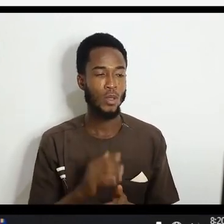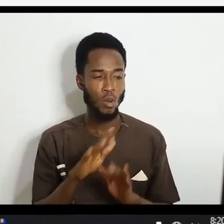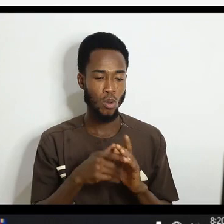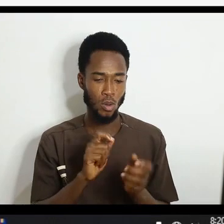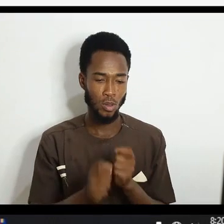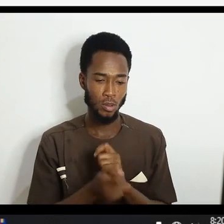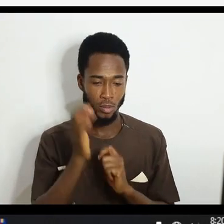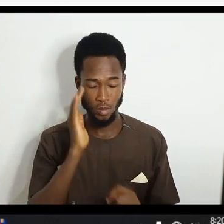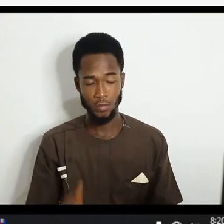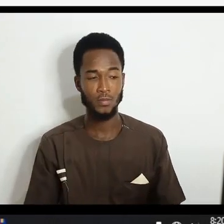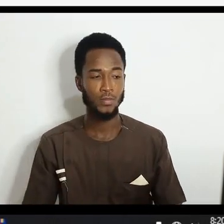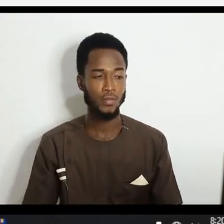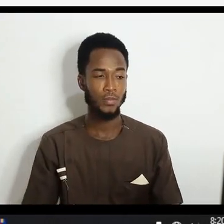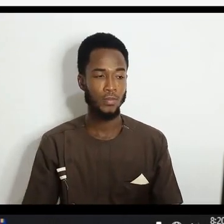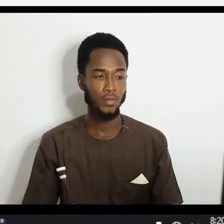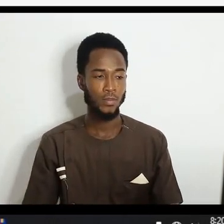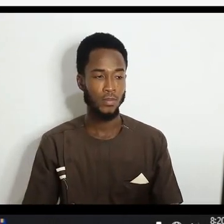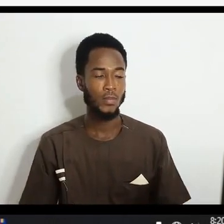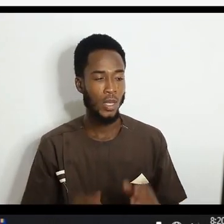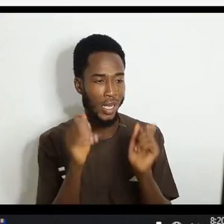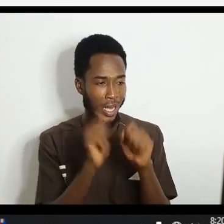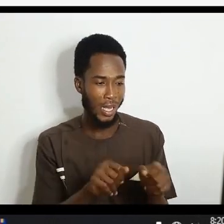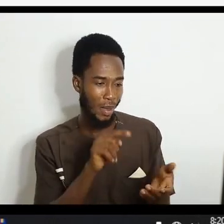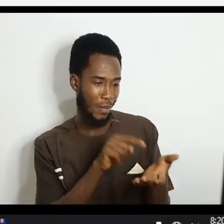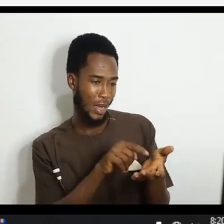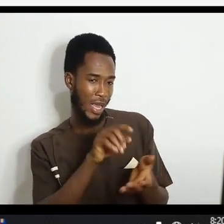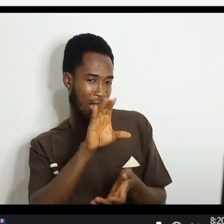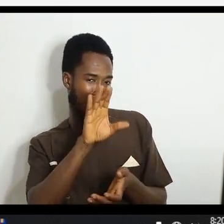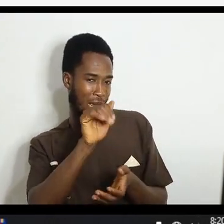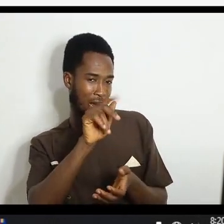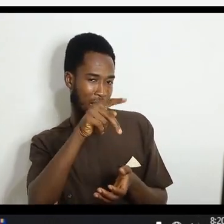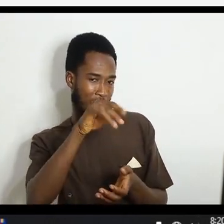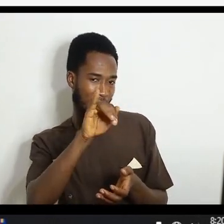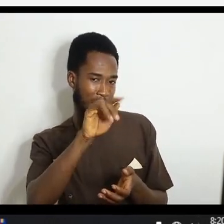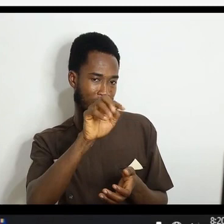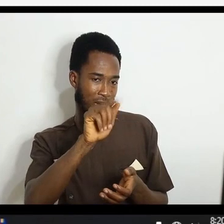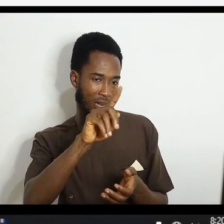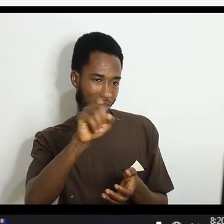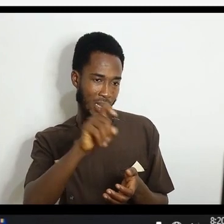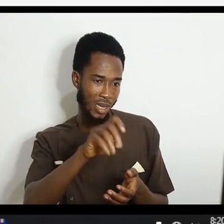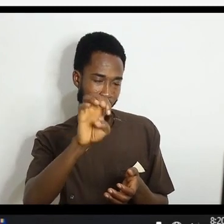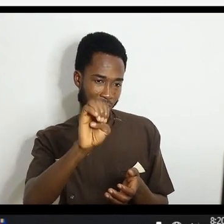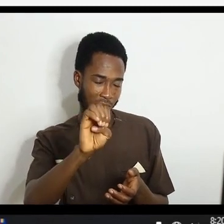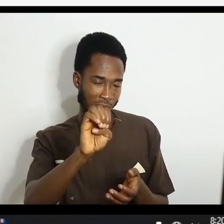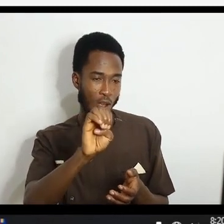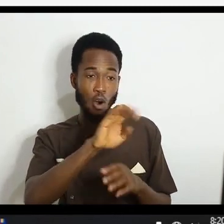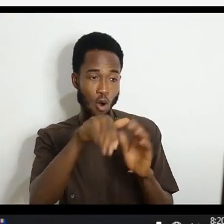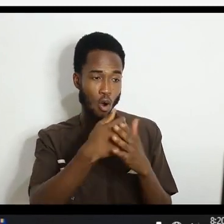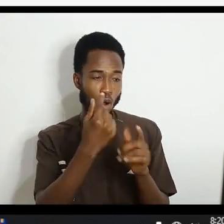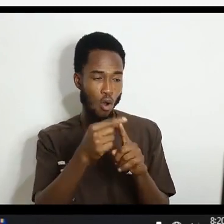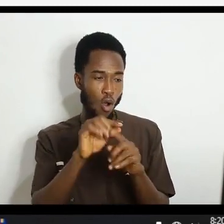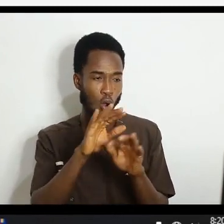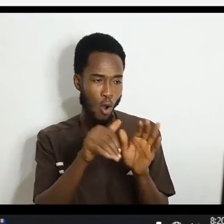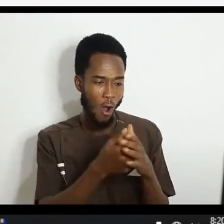will change. So you can click capitalize each word like this, and each